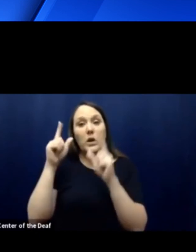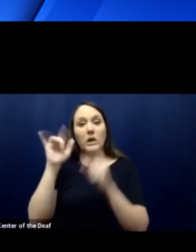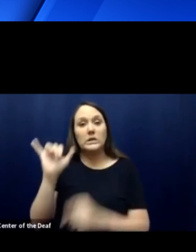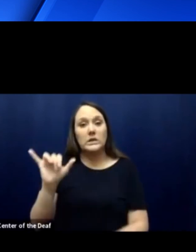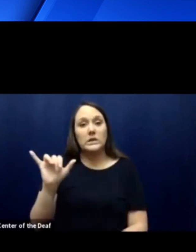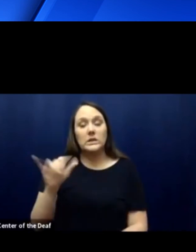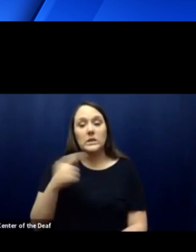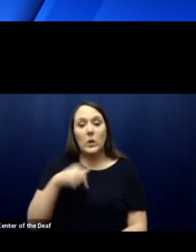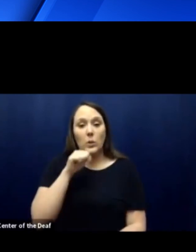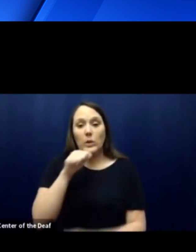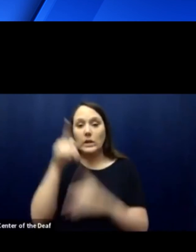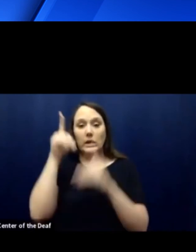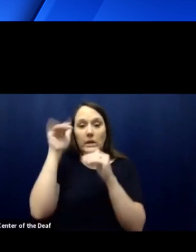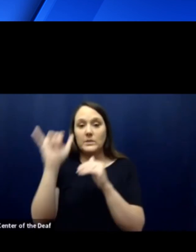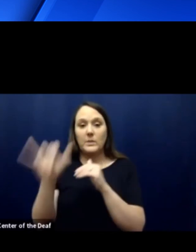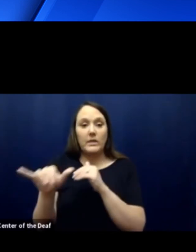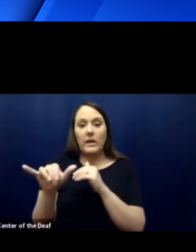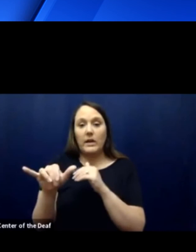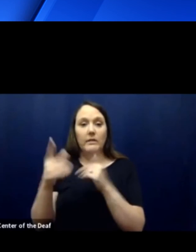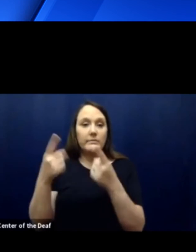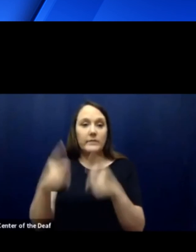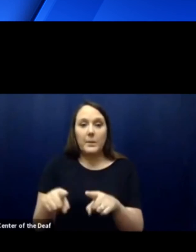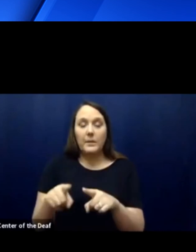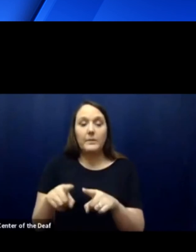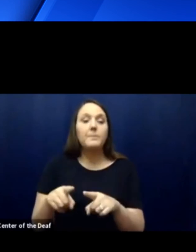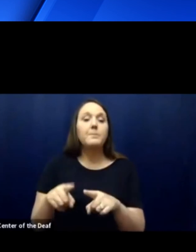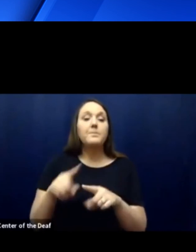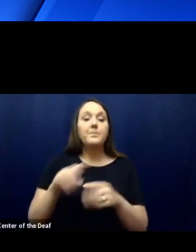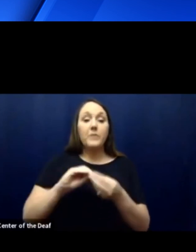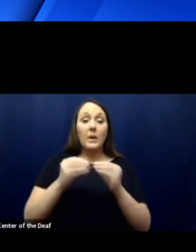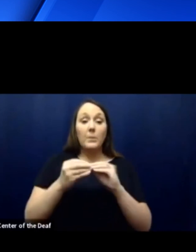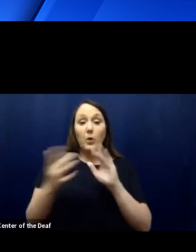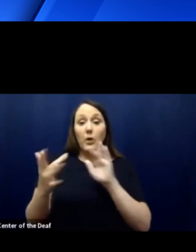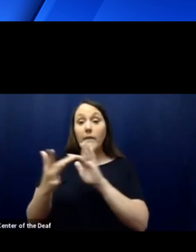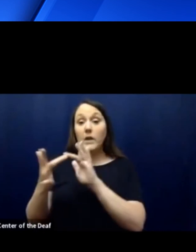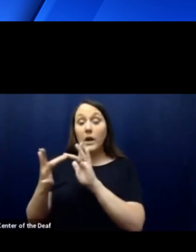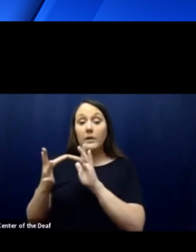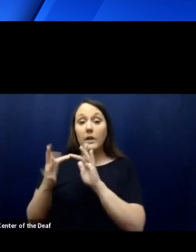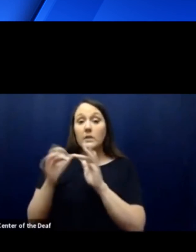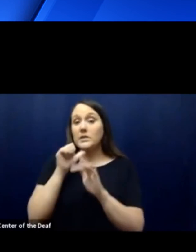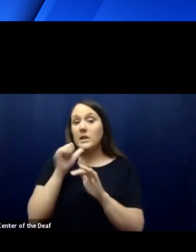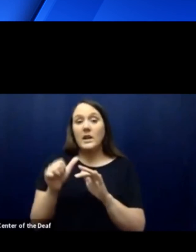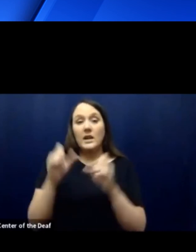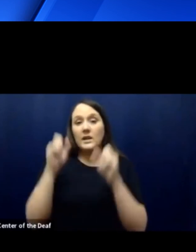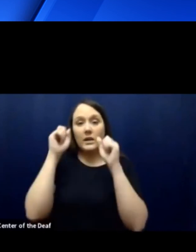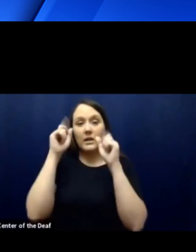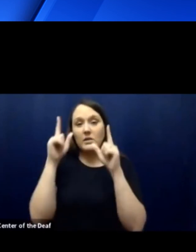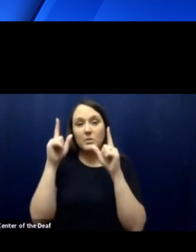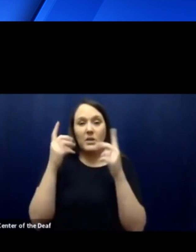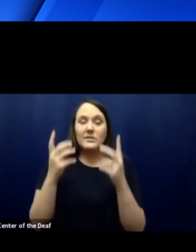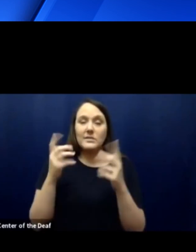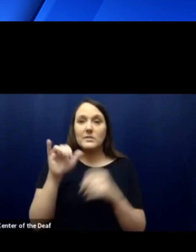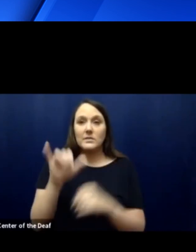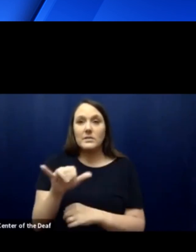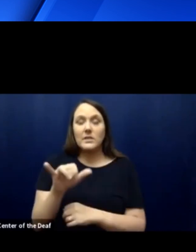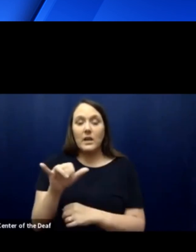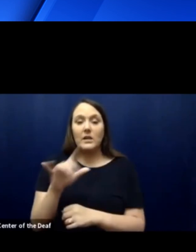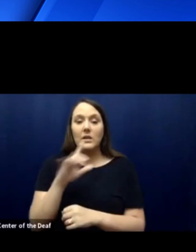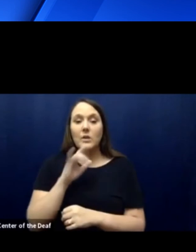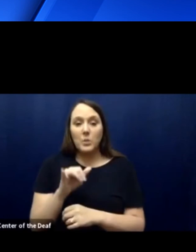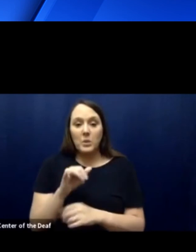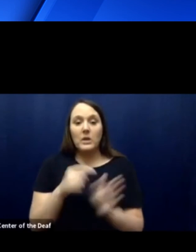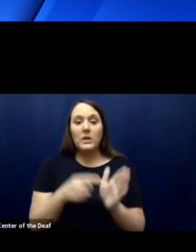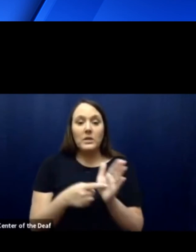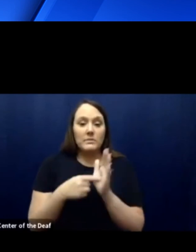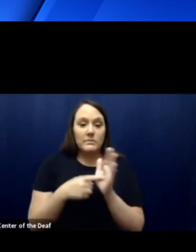don't know that we anticipated that happening. The number of contacts is not that surprising. It really speaks to